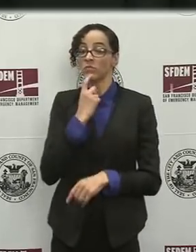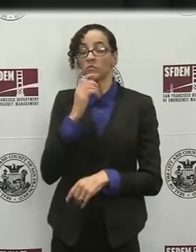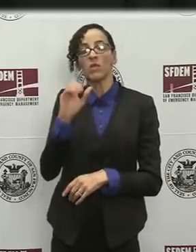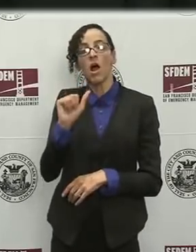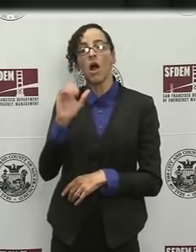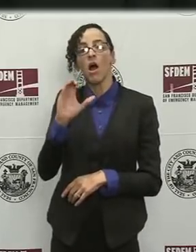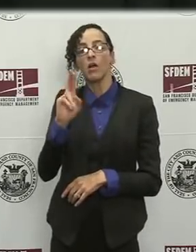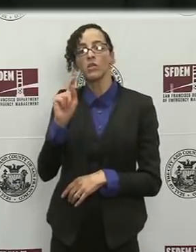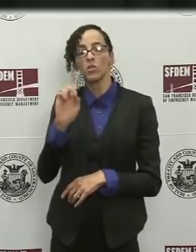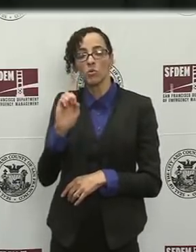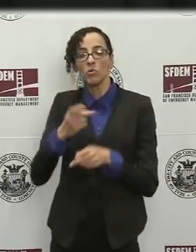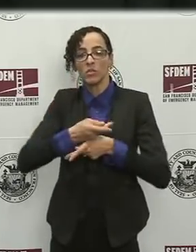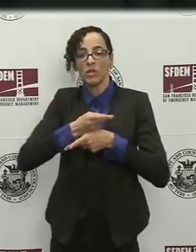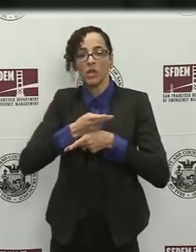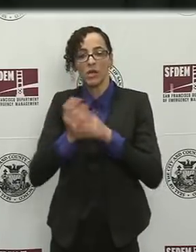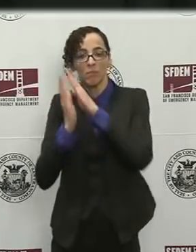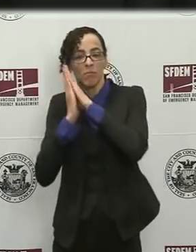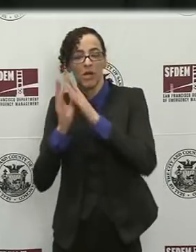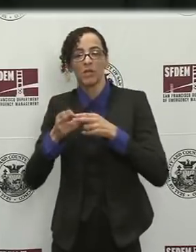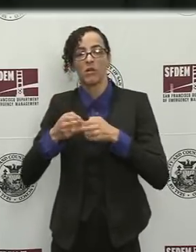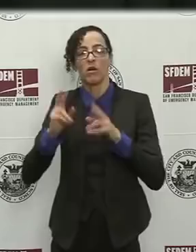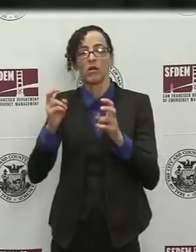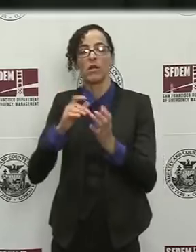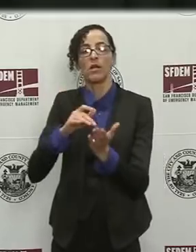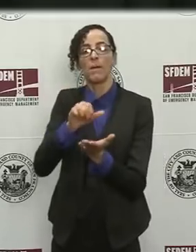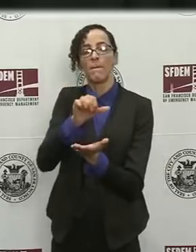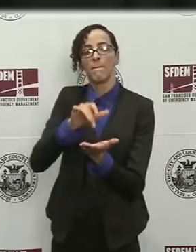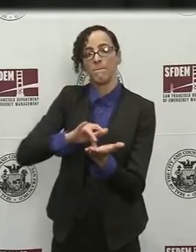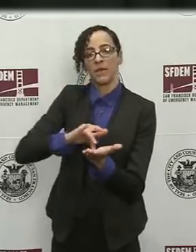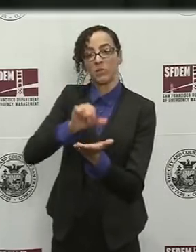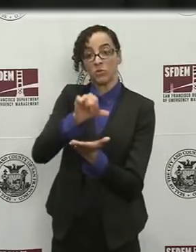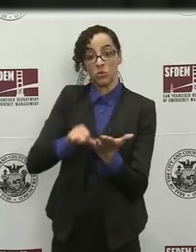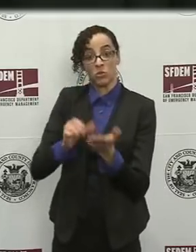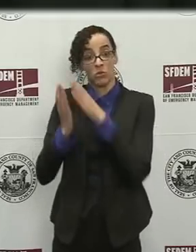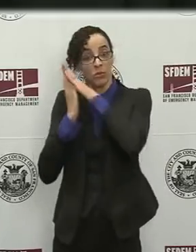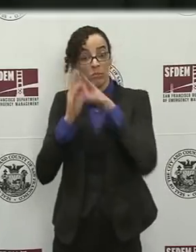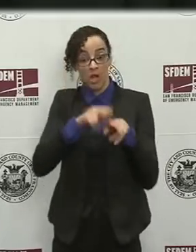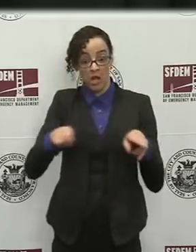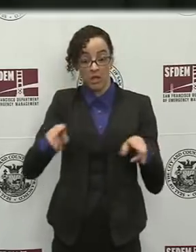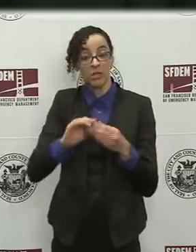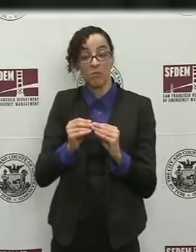so-called medical surgery beds, have increased from